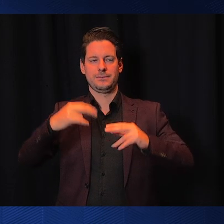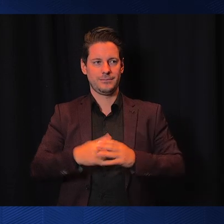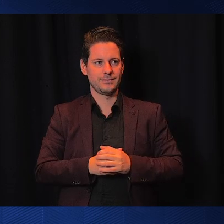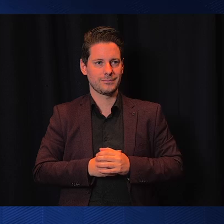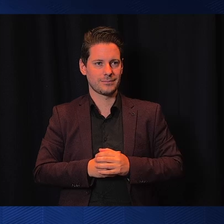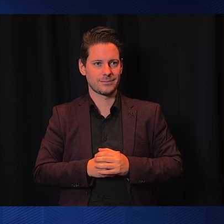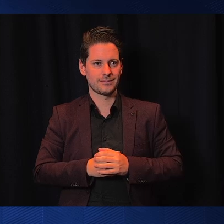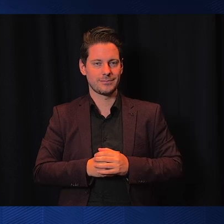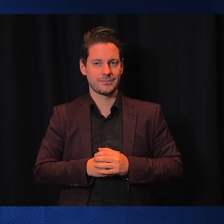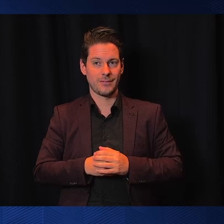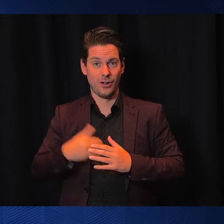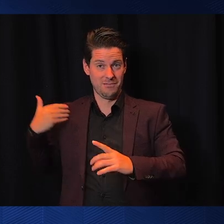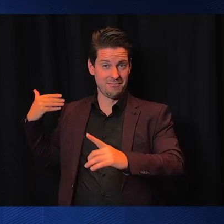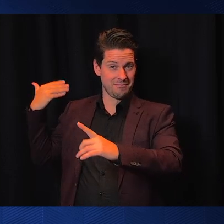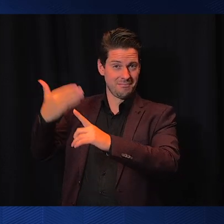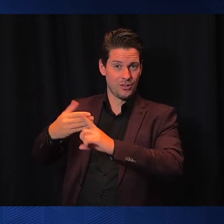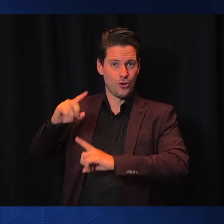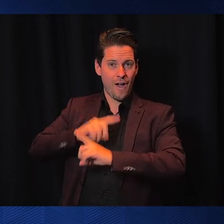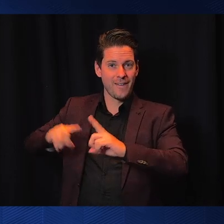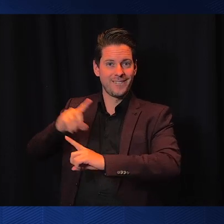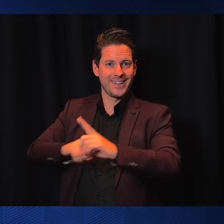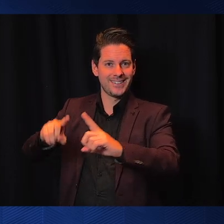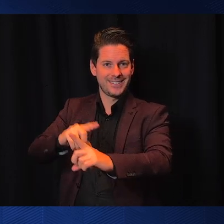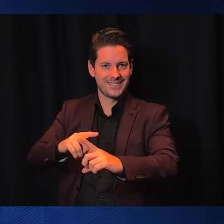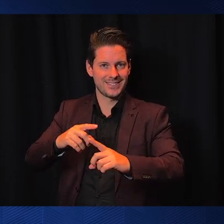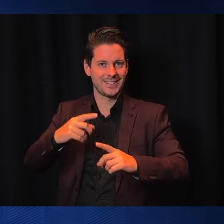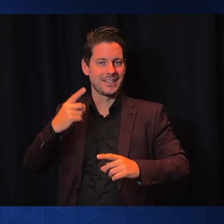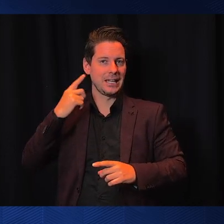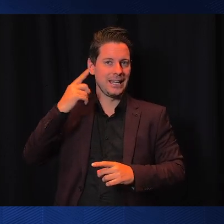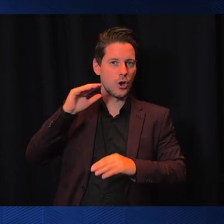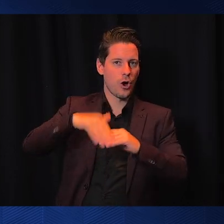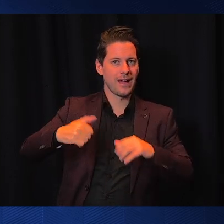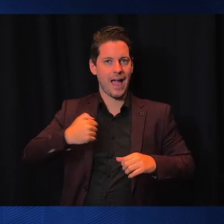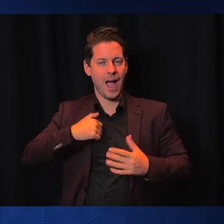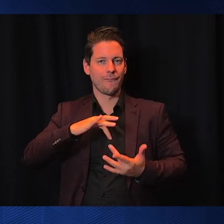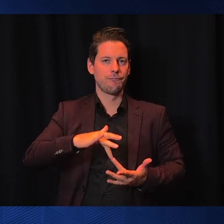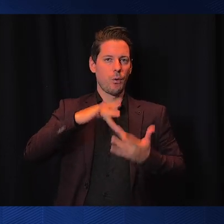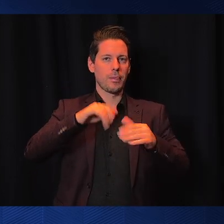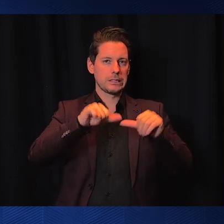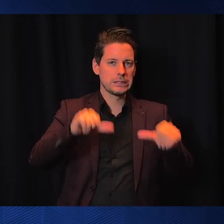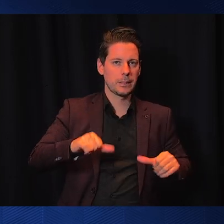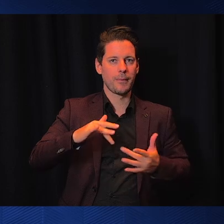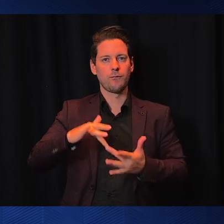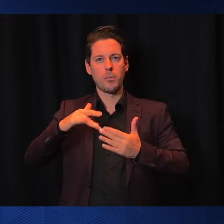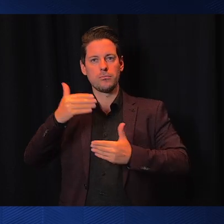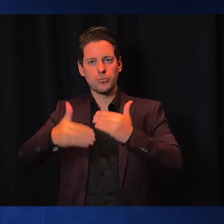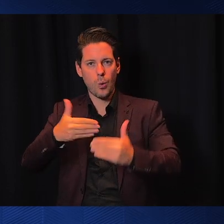across this conference from all our formal processes, systems and structures how absolutely essential civil society and the diverse